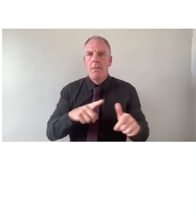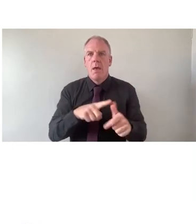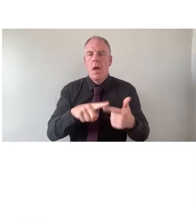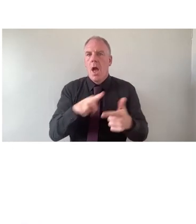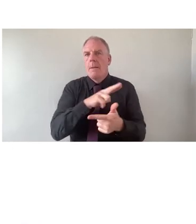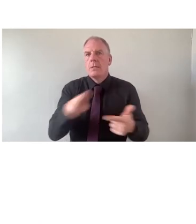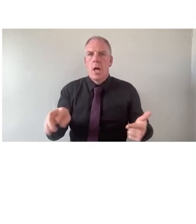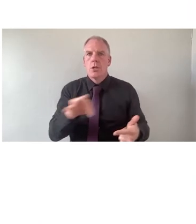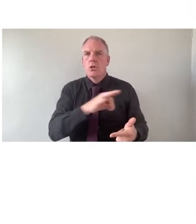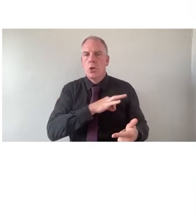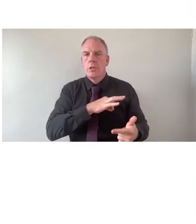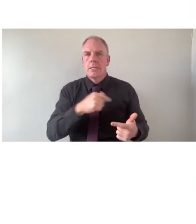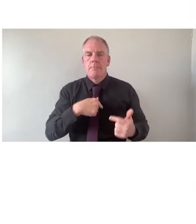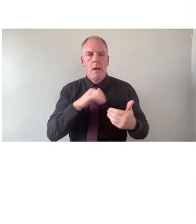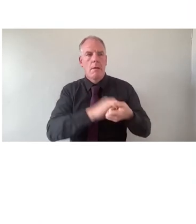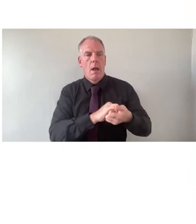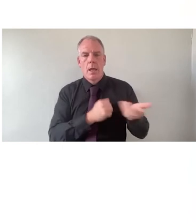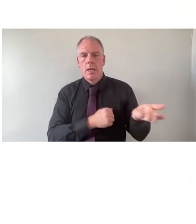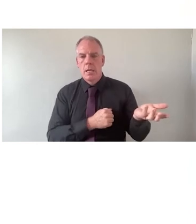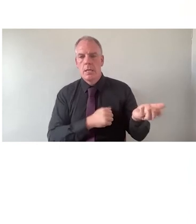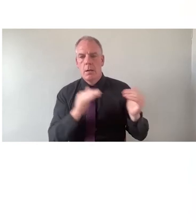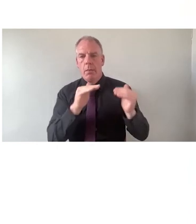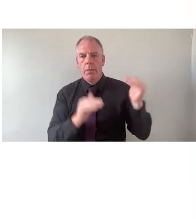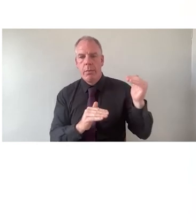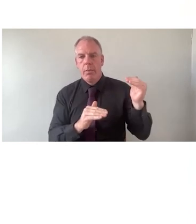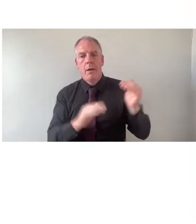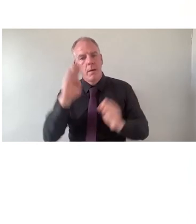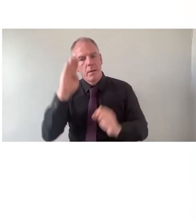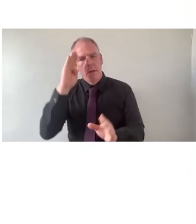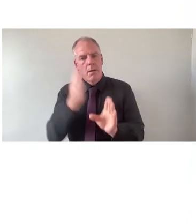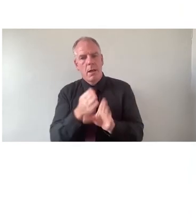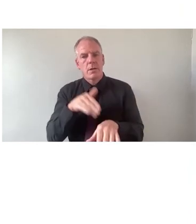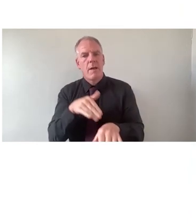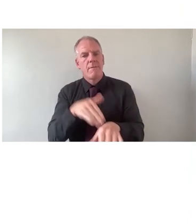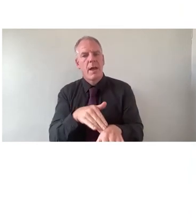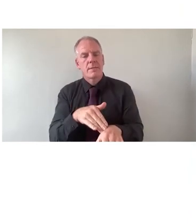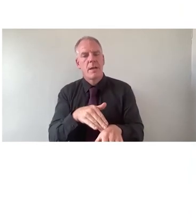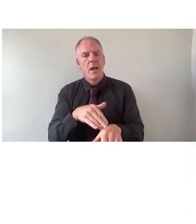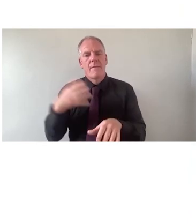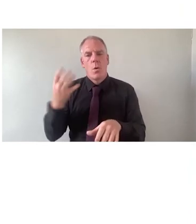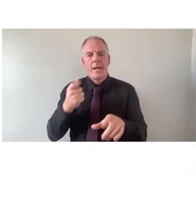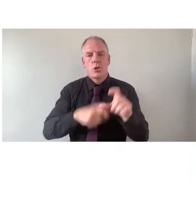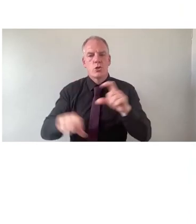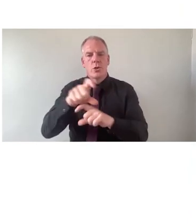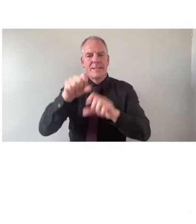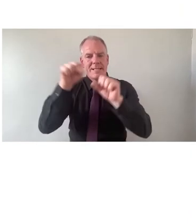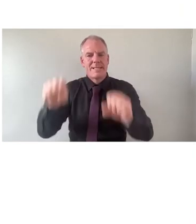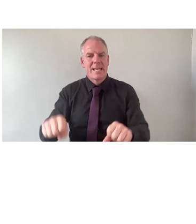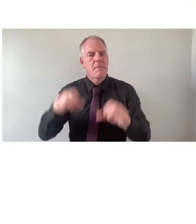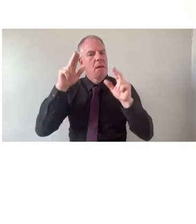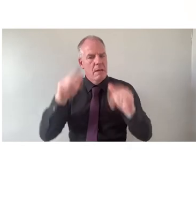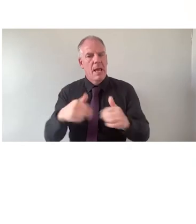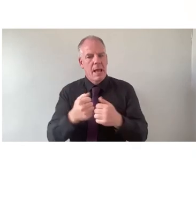good as your peers. And it's the psychological impact, I think, of the wage subsidy scheme that can have a huge